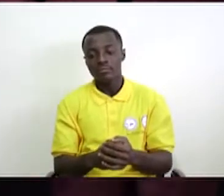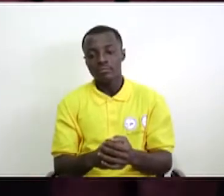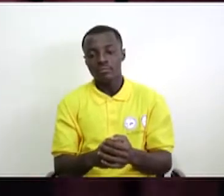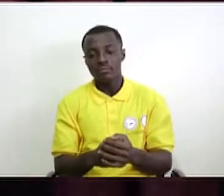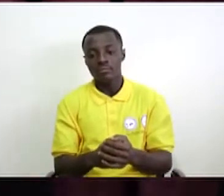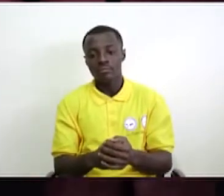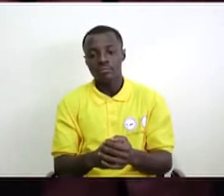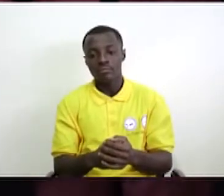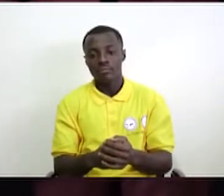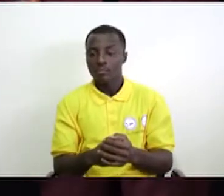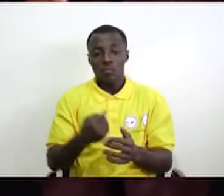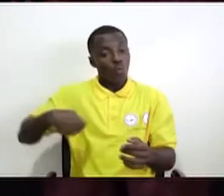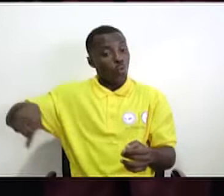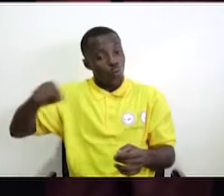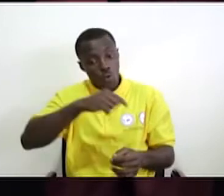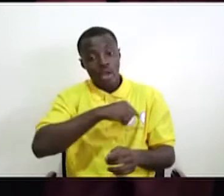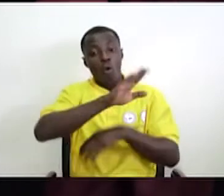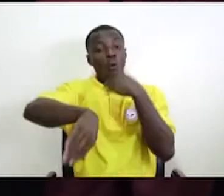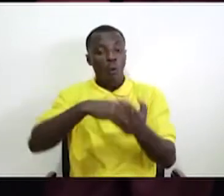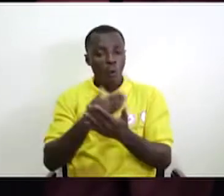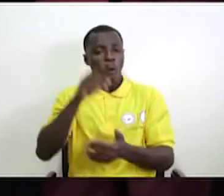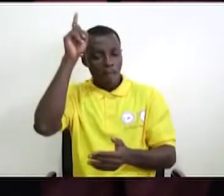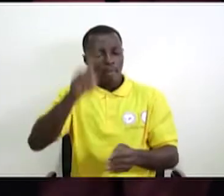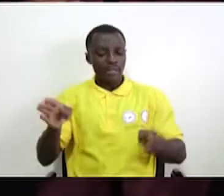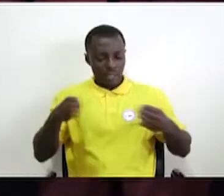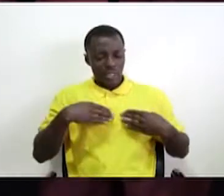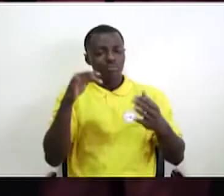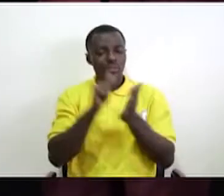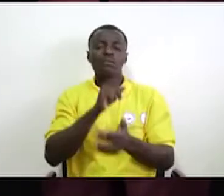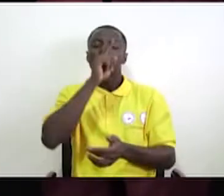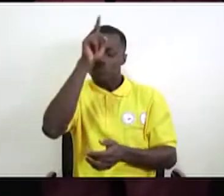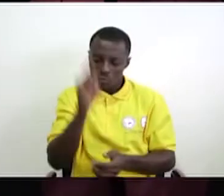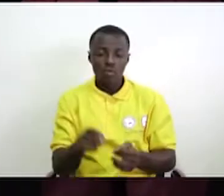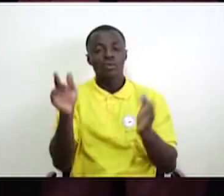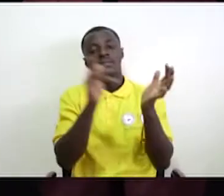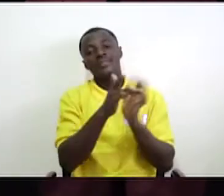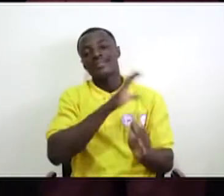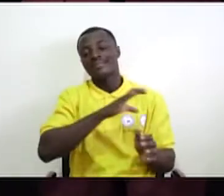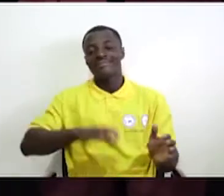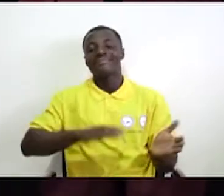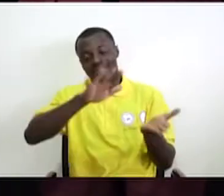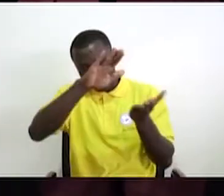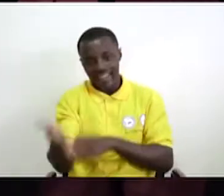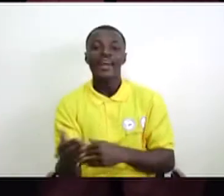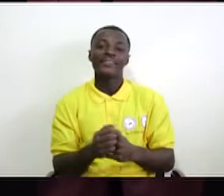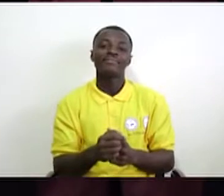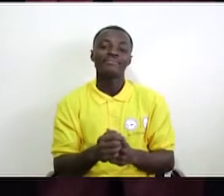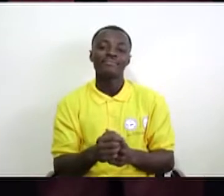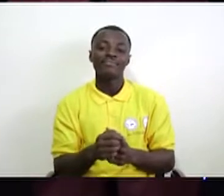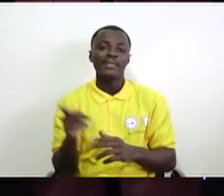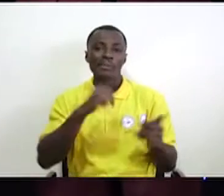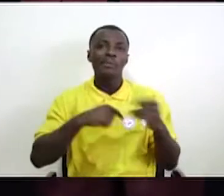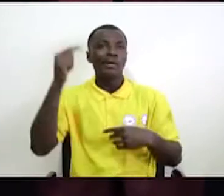all every reasonable doubt that Jesus died. Esese ye na ye gi tum a chinji bie bia ni hu